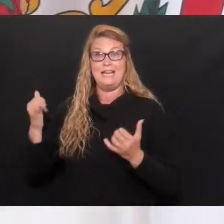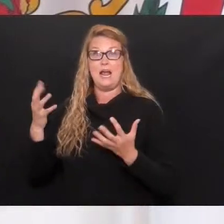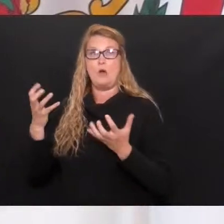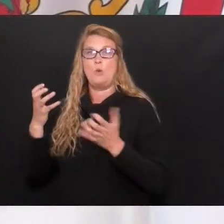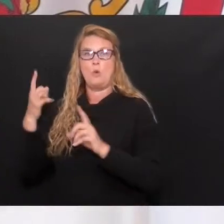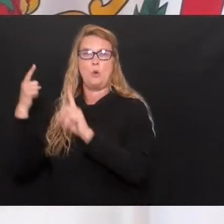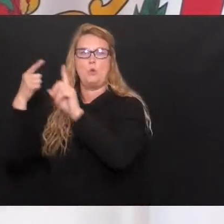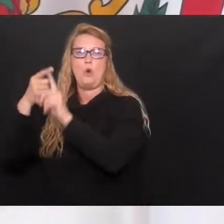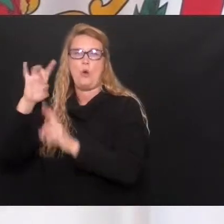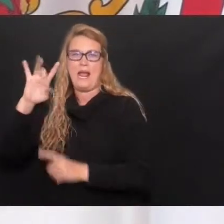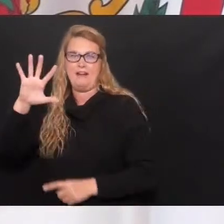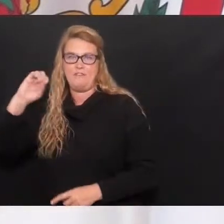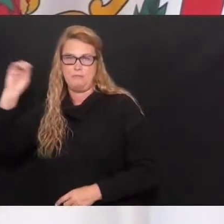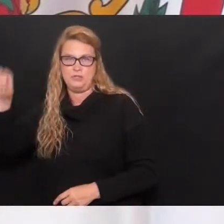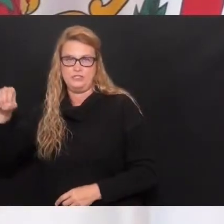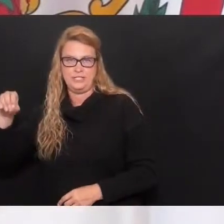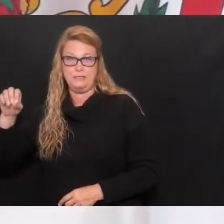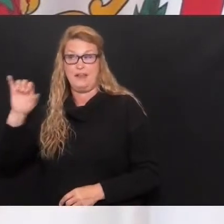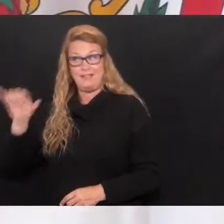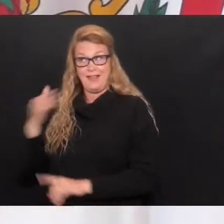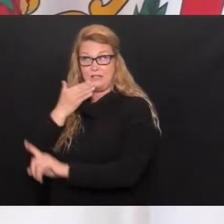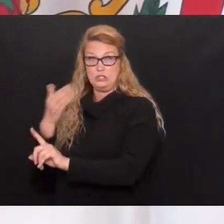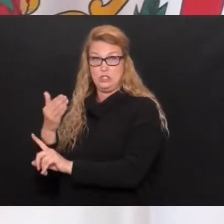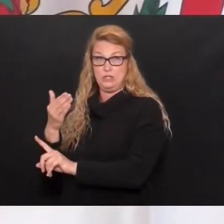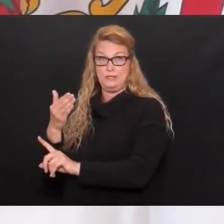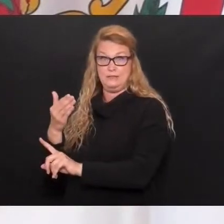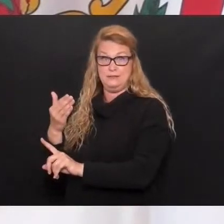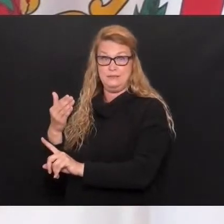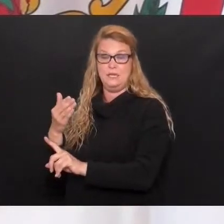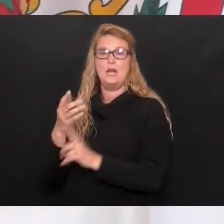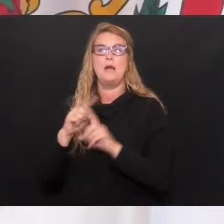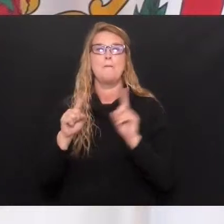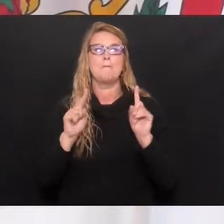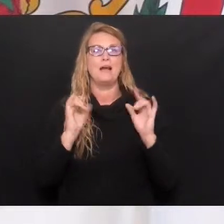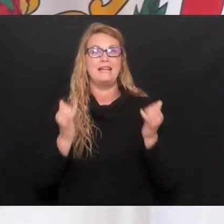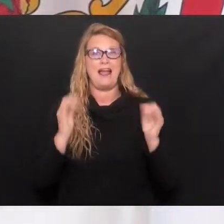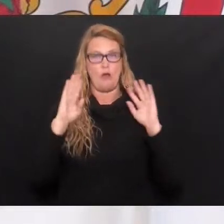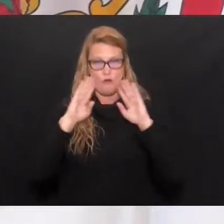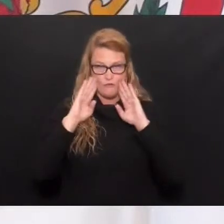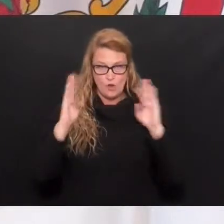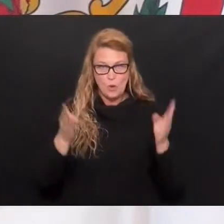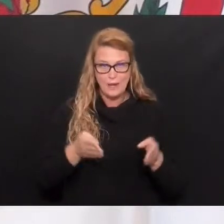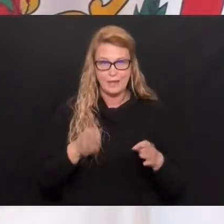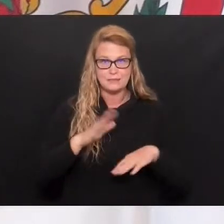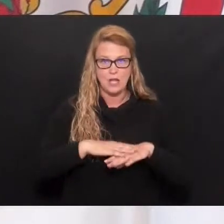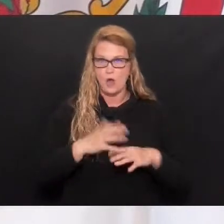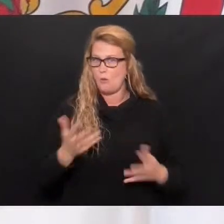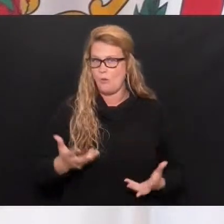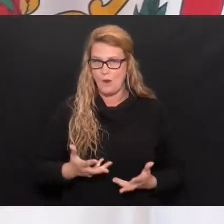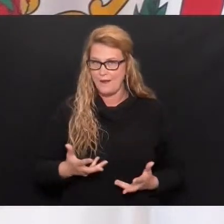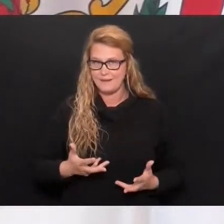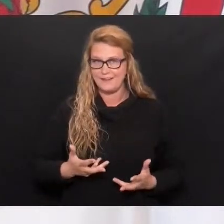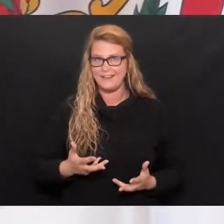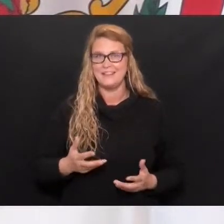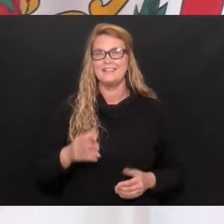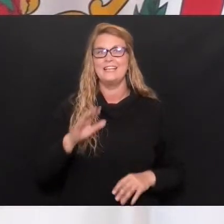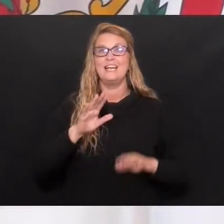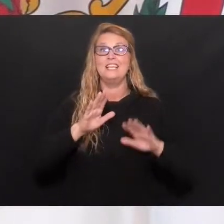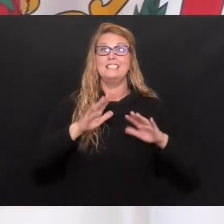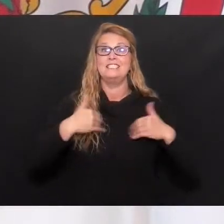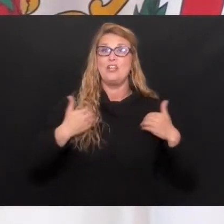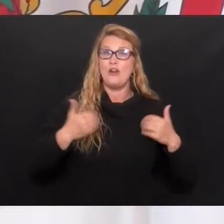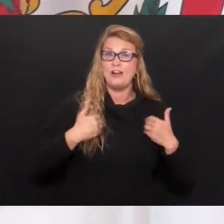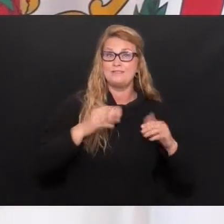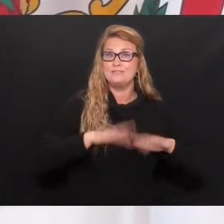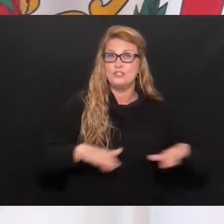85. That's really good, really good. But now what we've got to do is we got to get our kids on